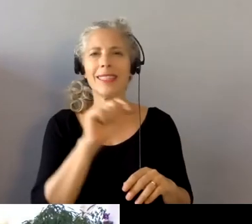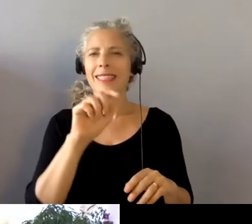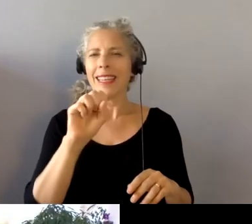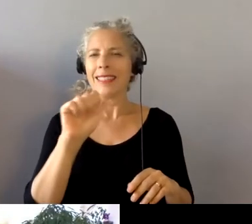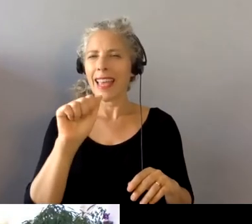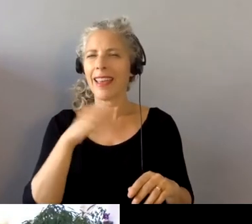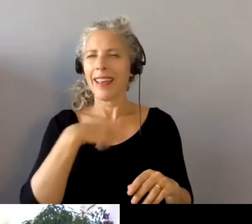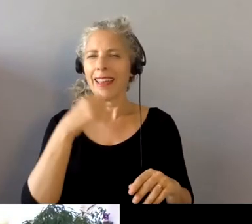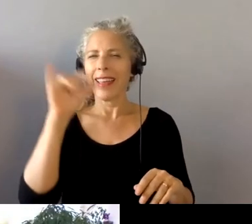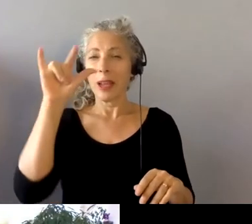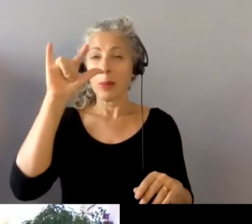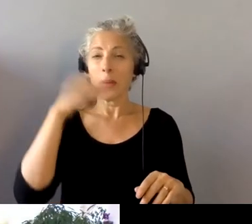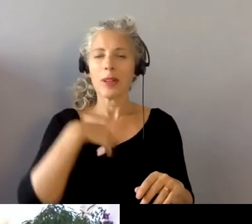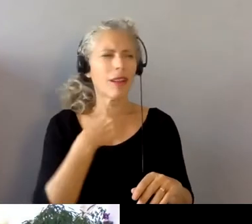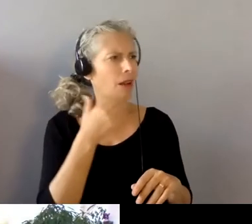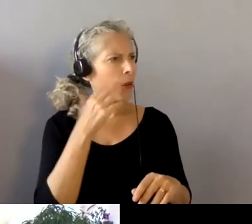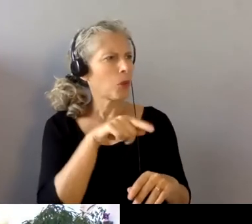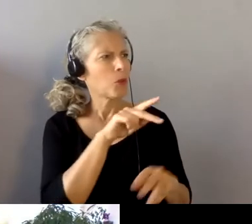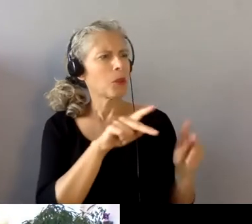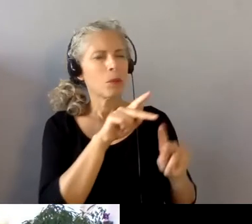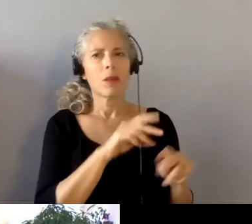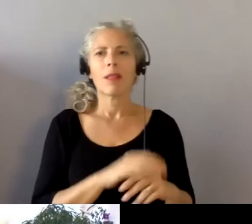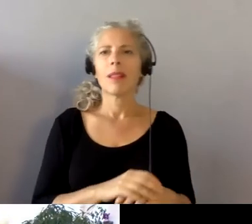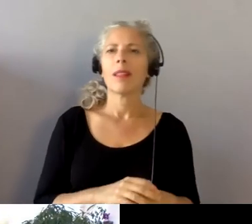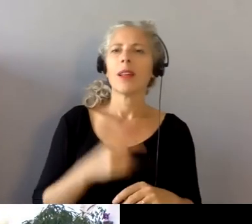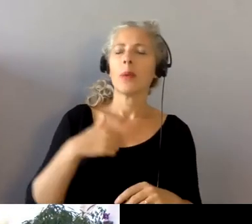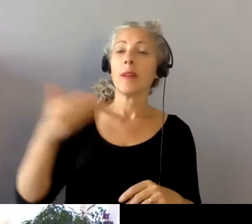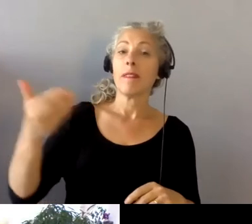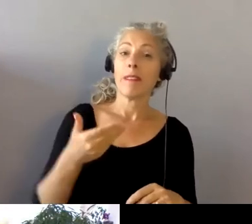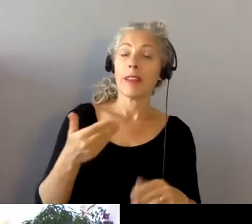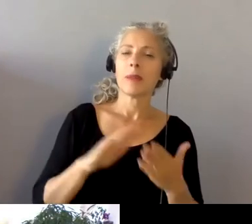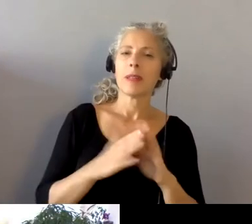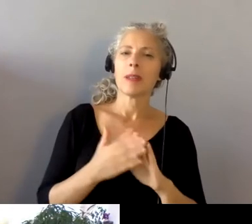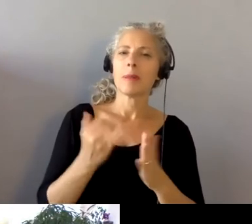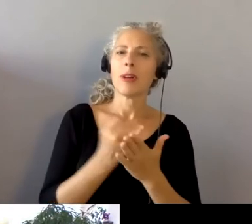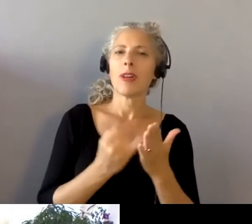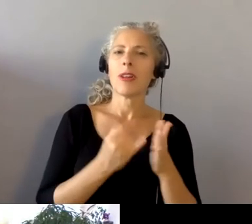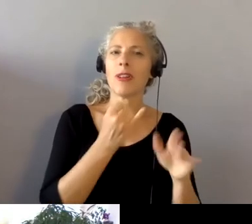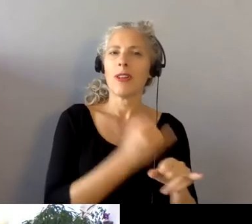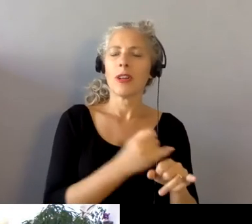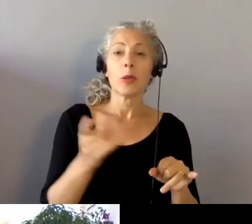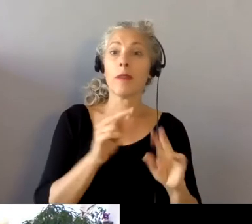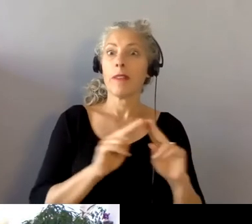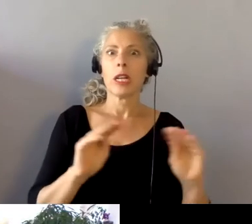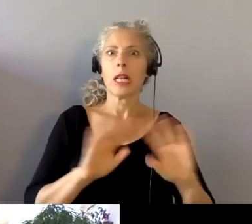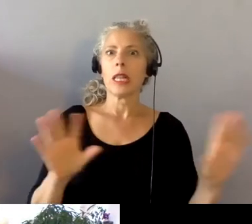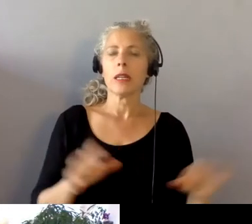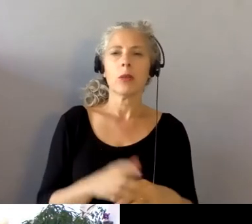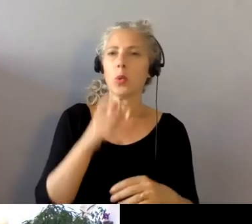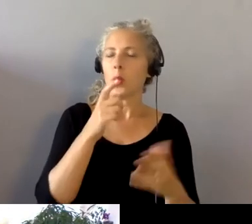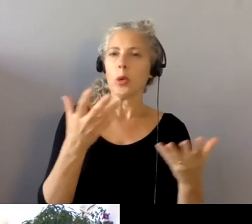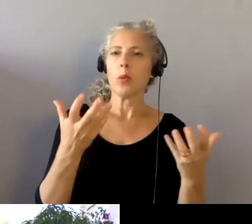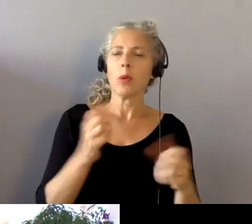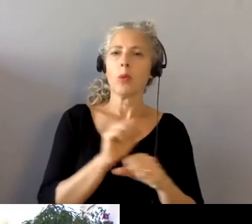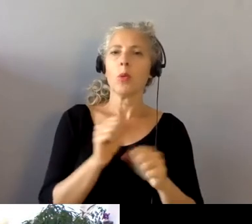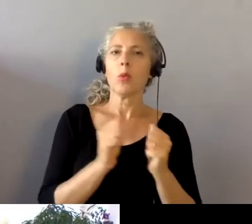and you know, at the airport. And that when we invited you to become artist in residence, you were really clear right away who you wanted to work with. And they